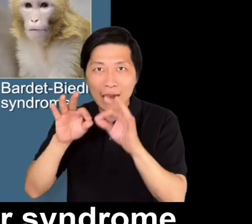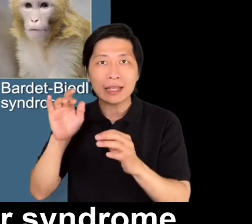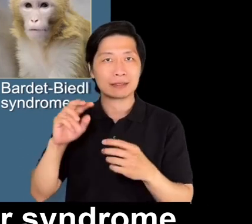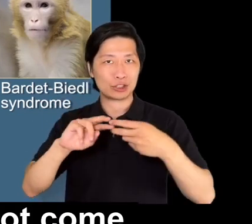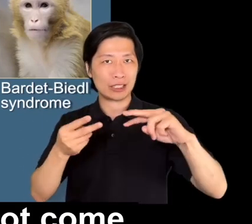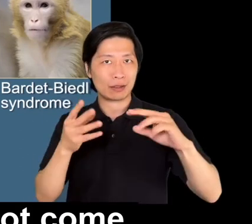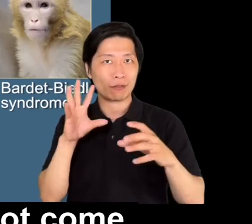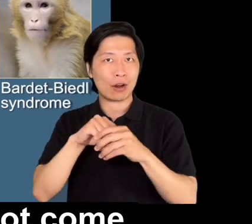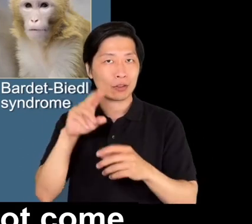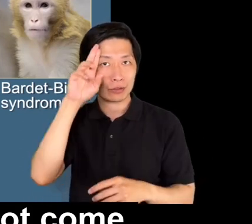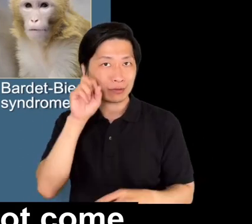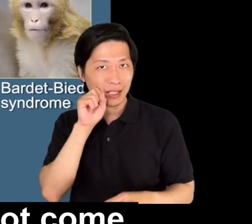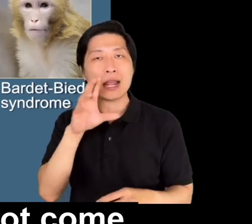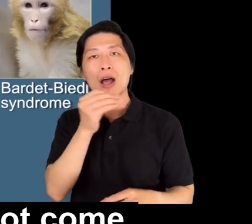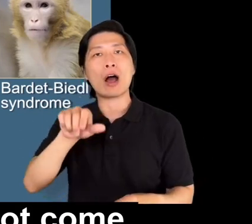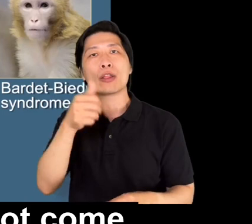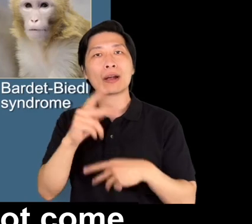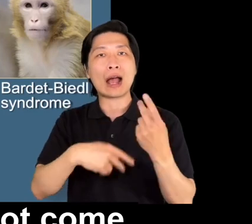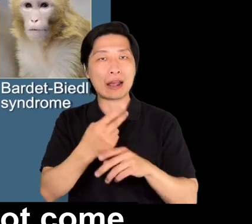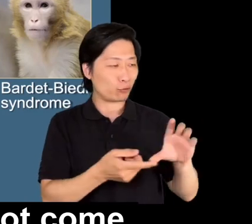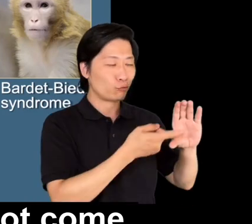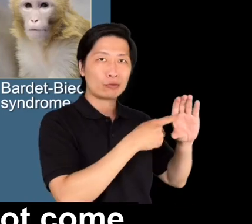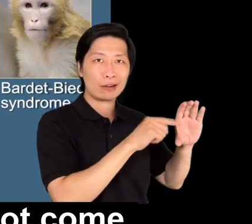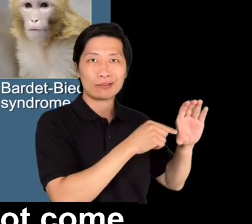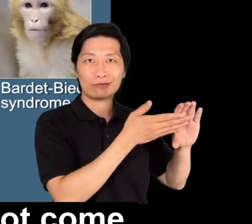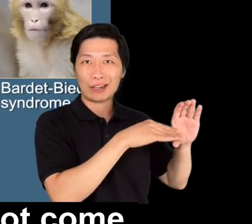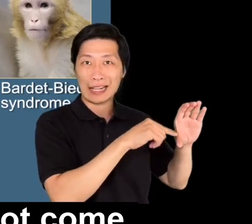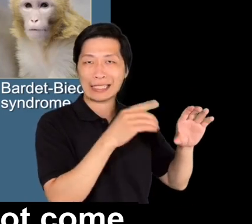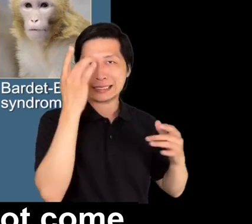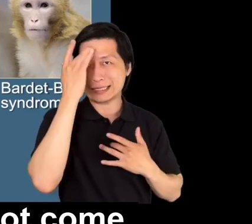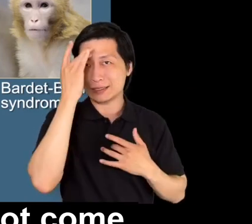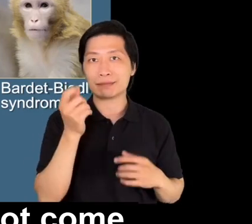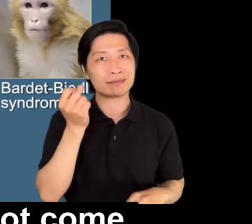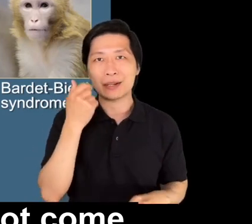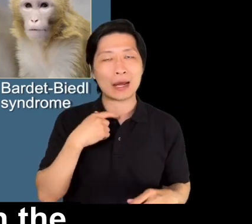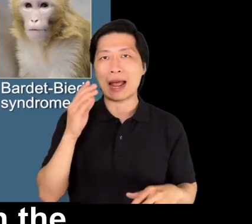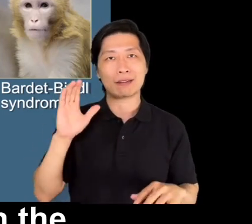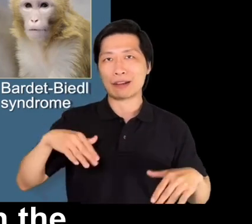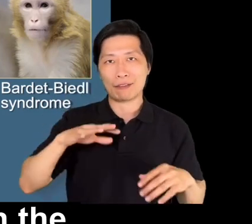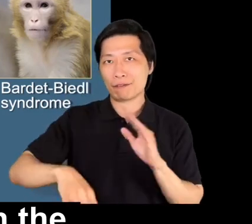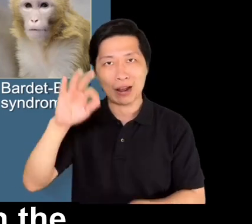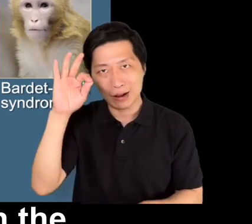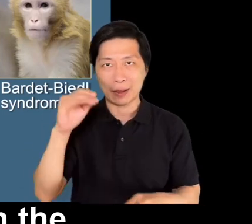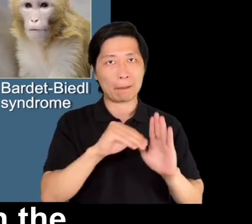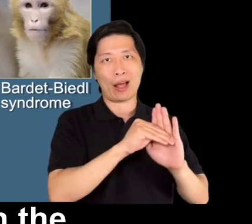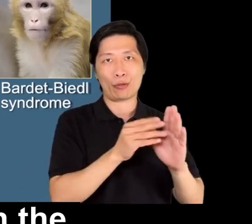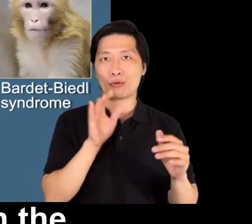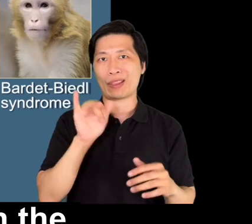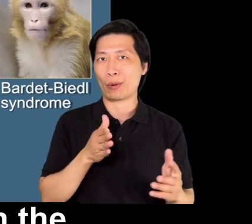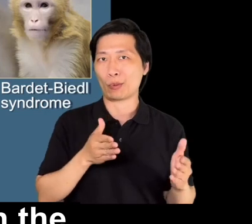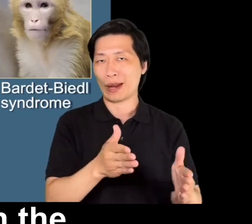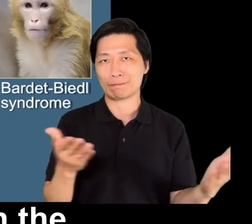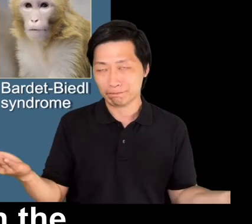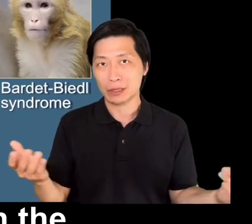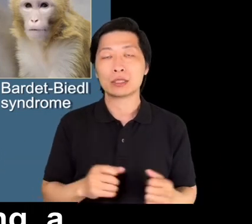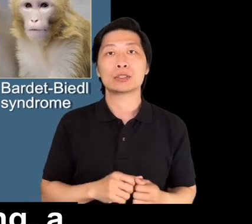models that way. So we have, in the last few years, moved to gene editing, a